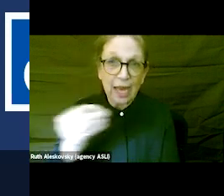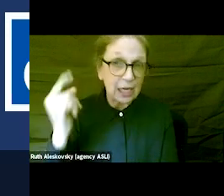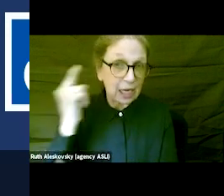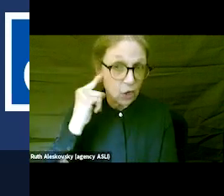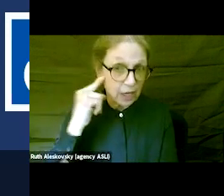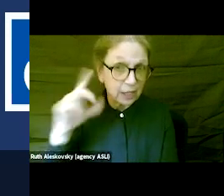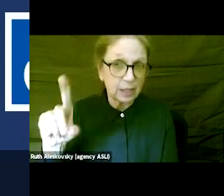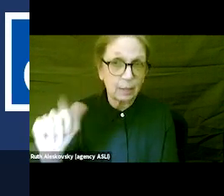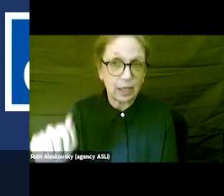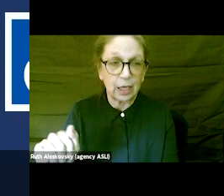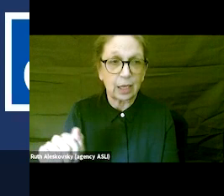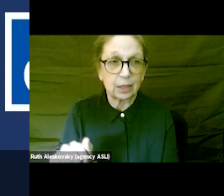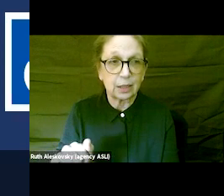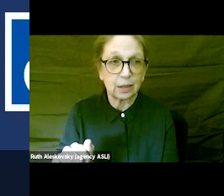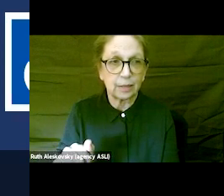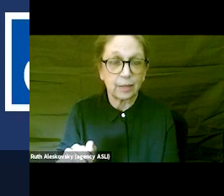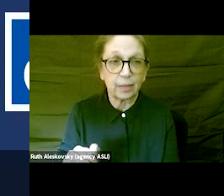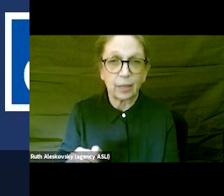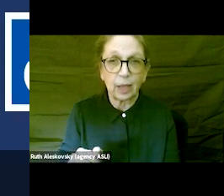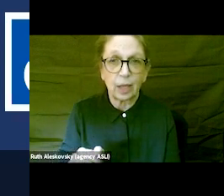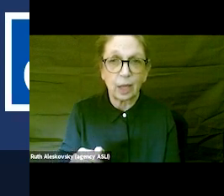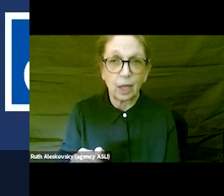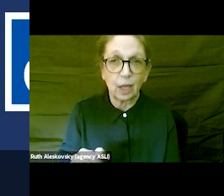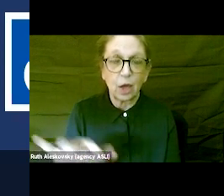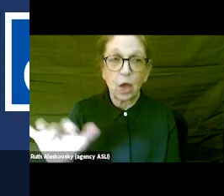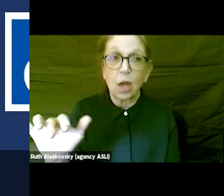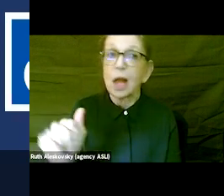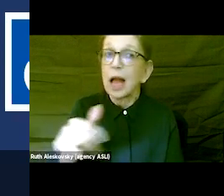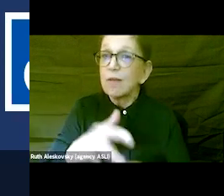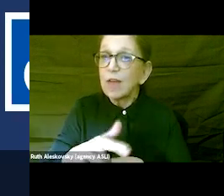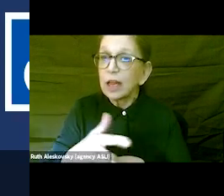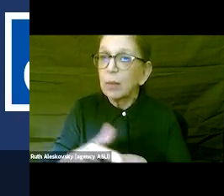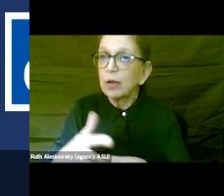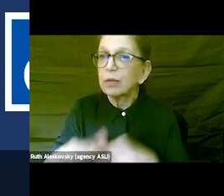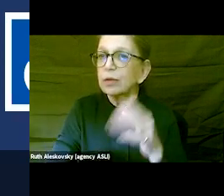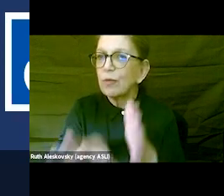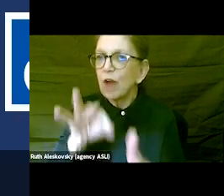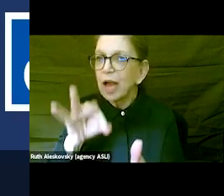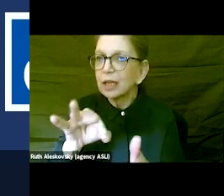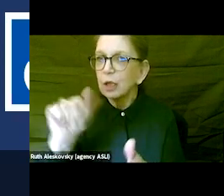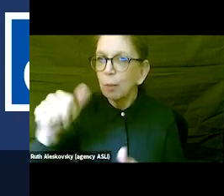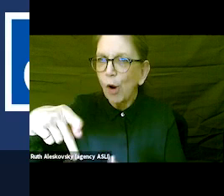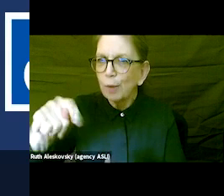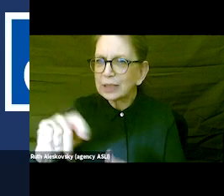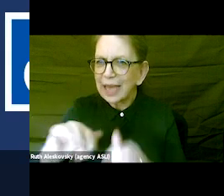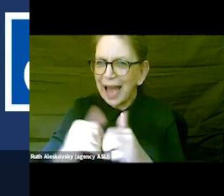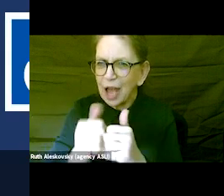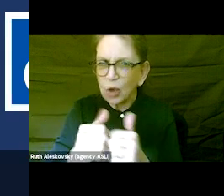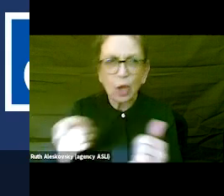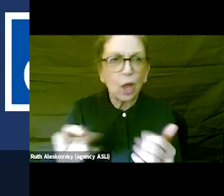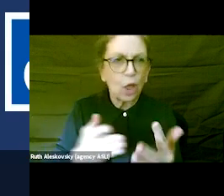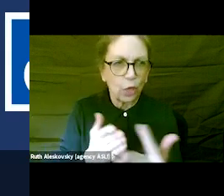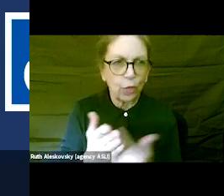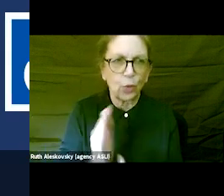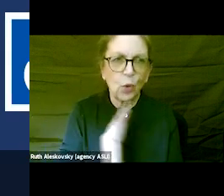Those set asides are available through the lottery units. And one of the things